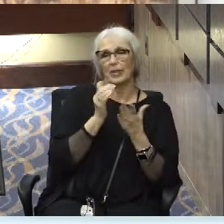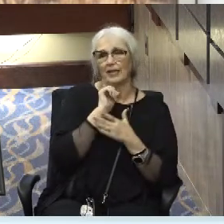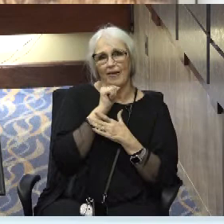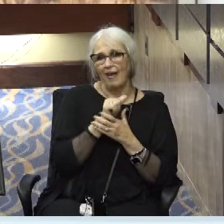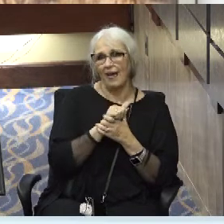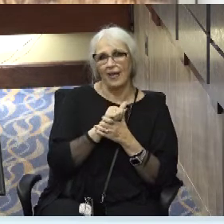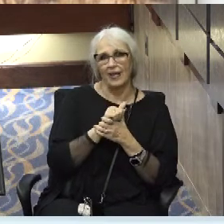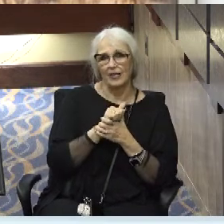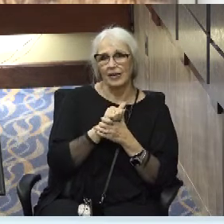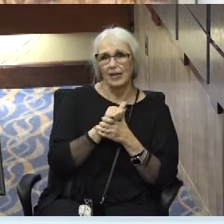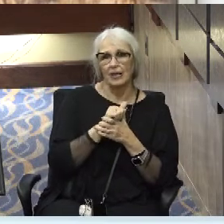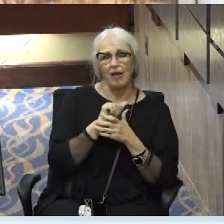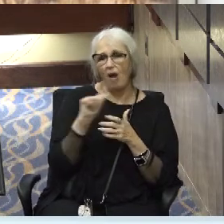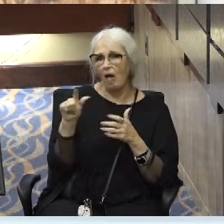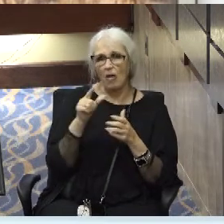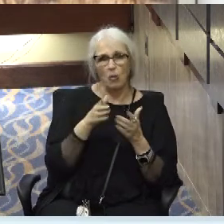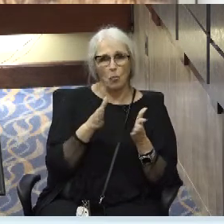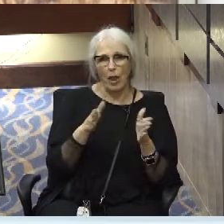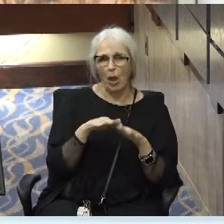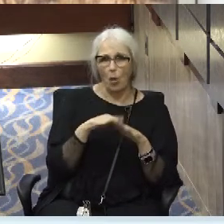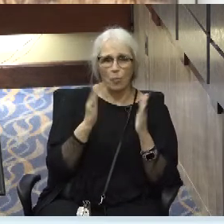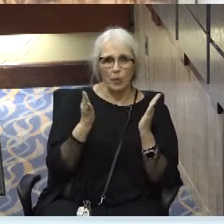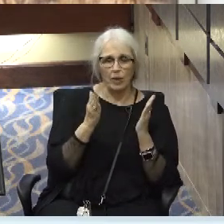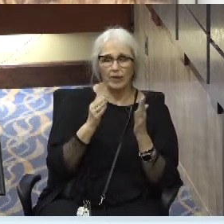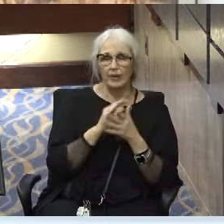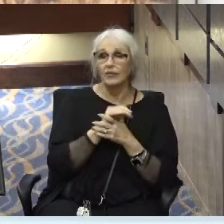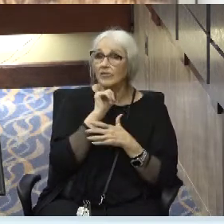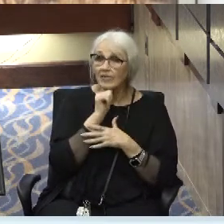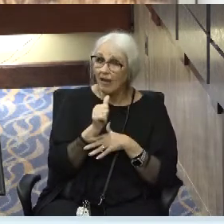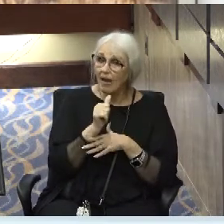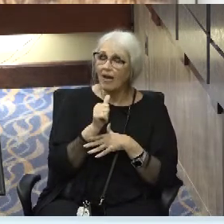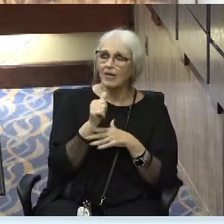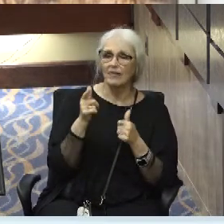then. Okay. If not, it'll be, the 1st